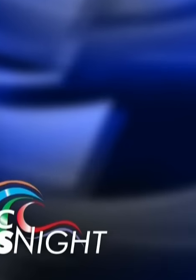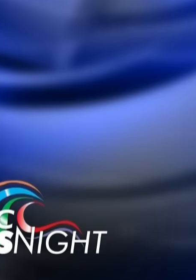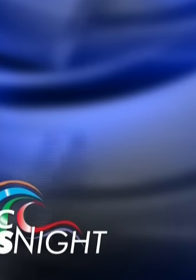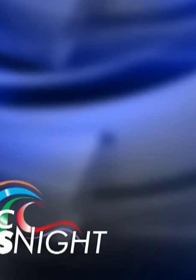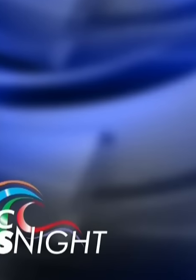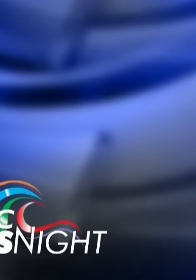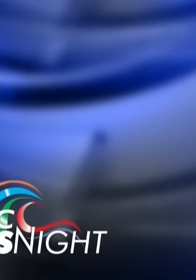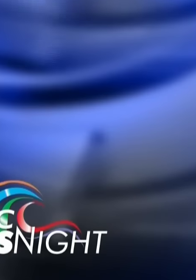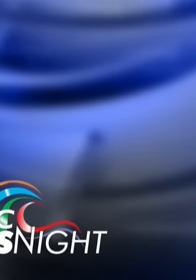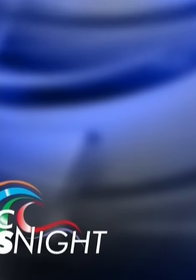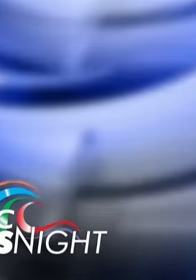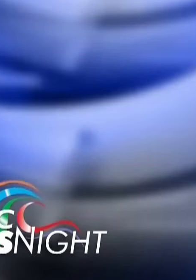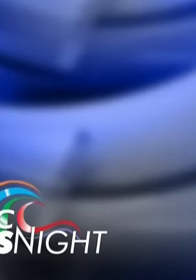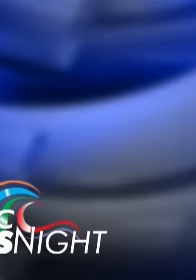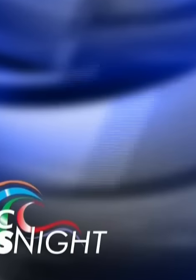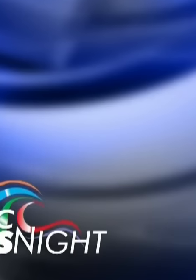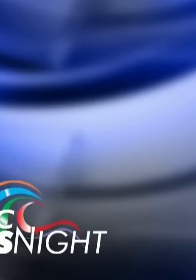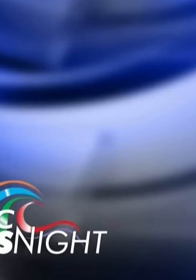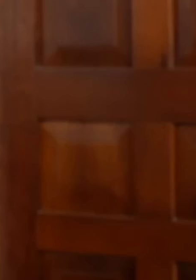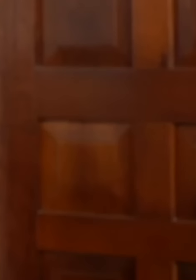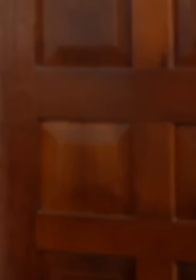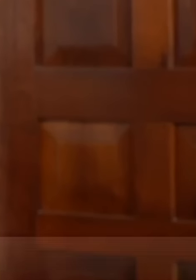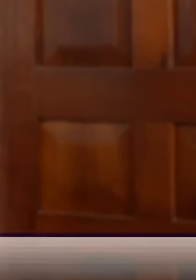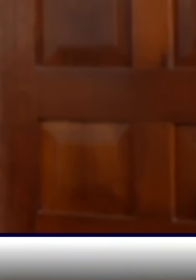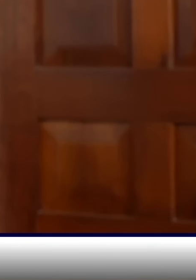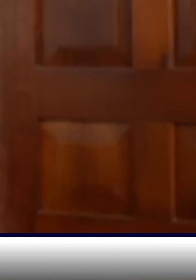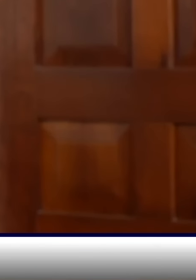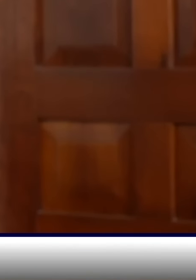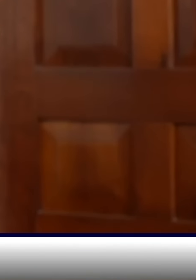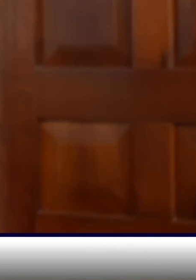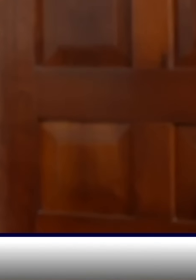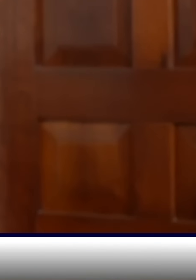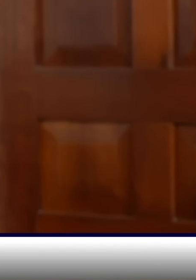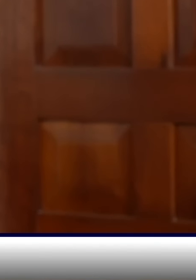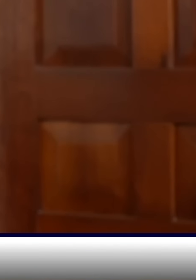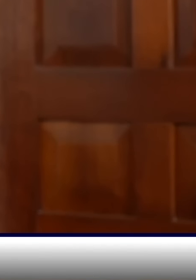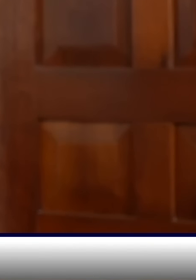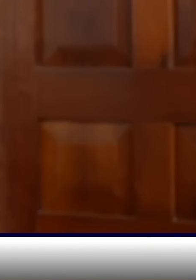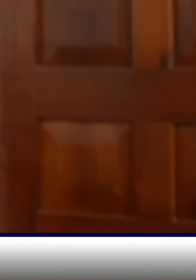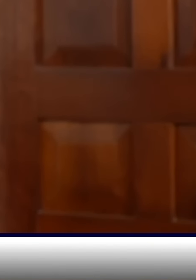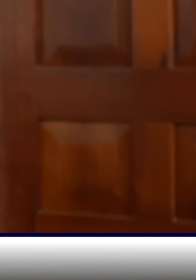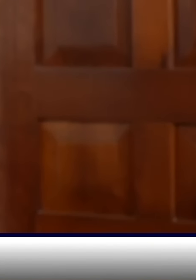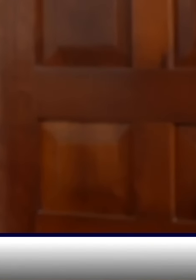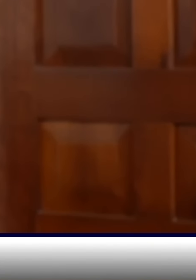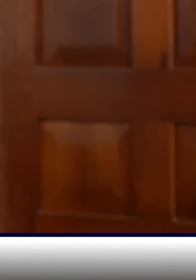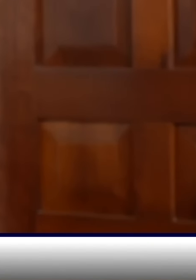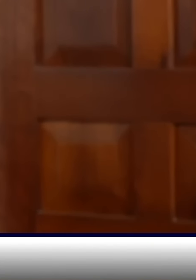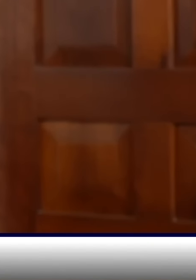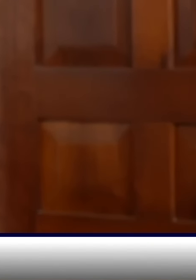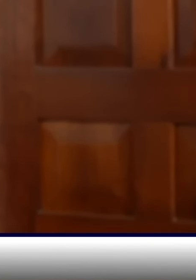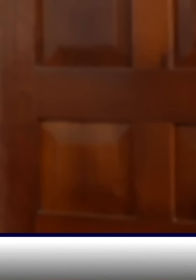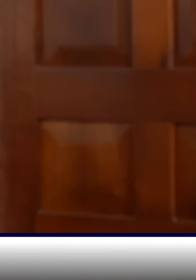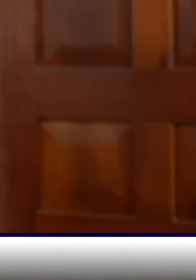In the headlines to the CBC NewsNight, government may have to import more chicken to prevent a shortage for Christmas. Several new